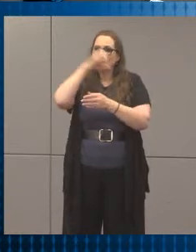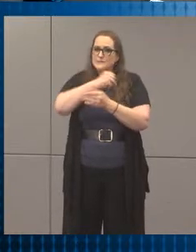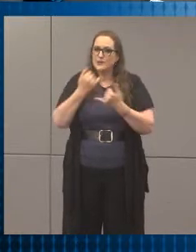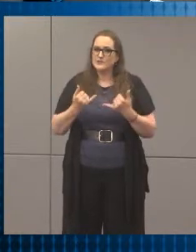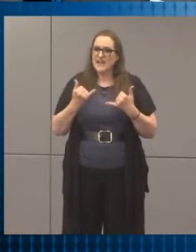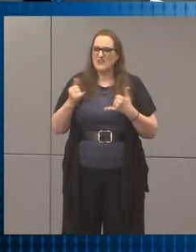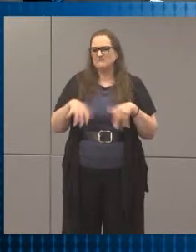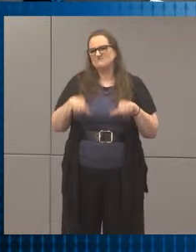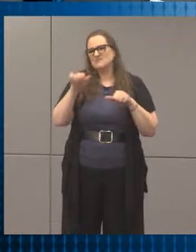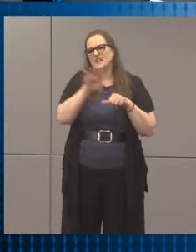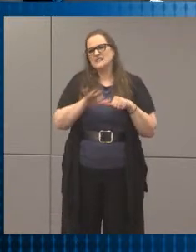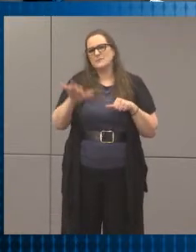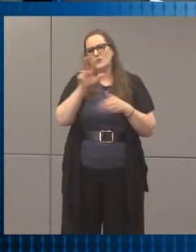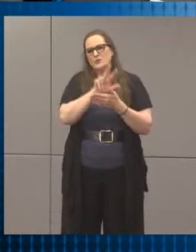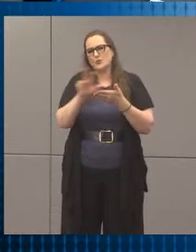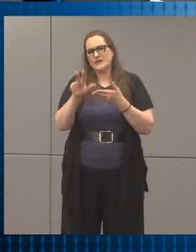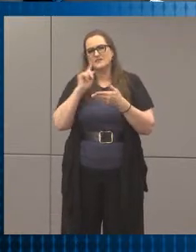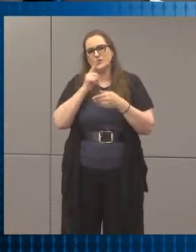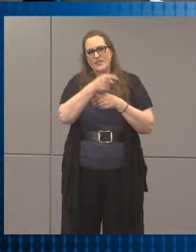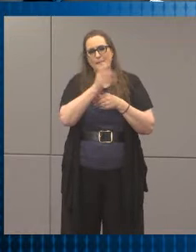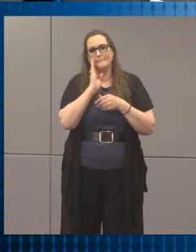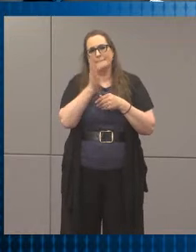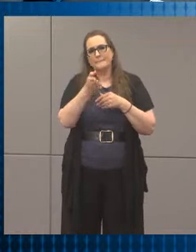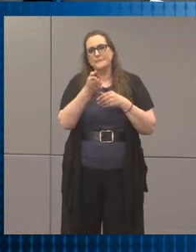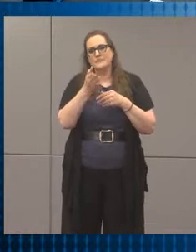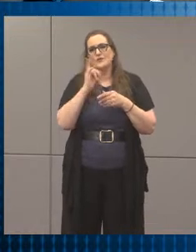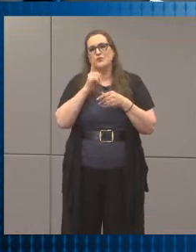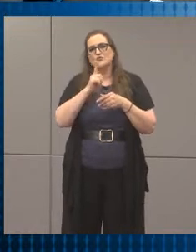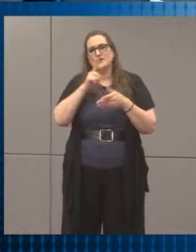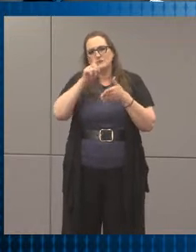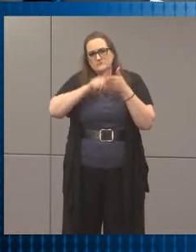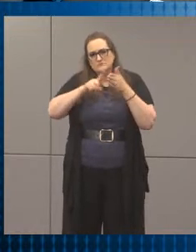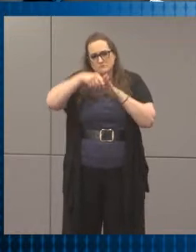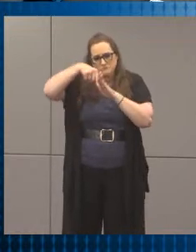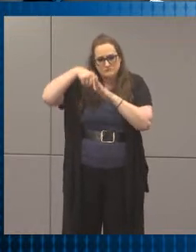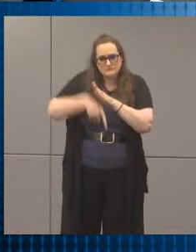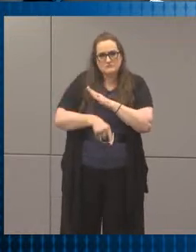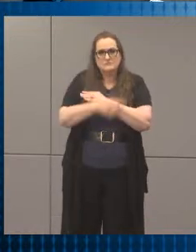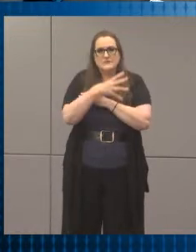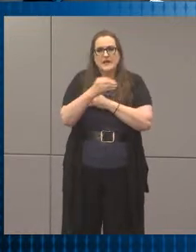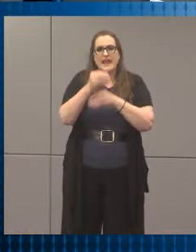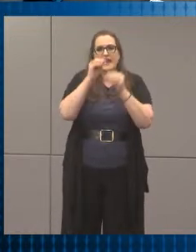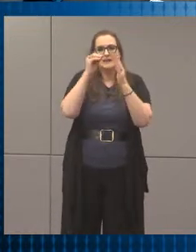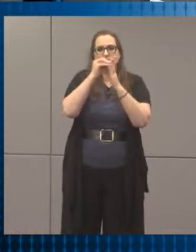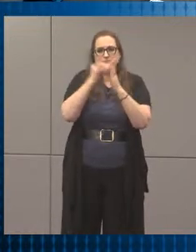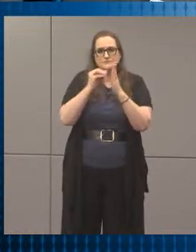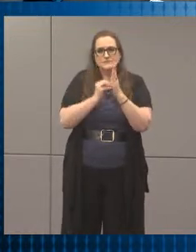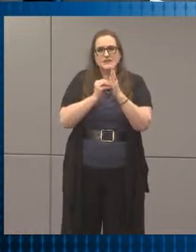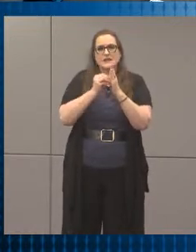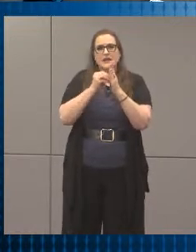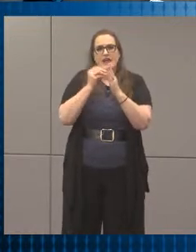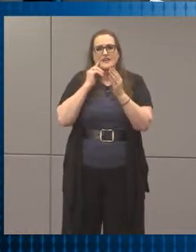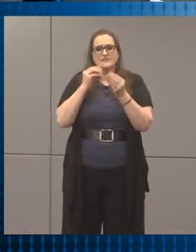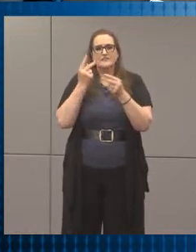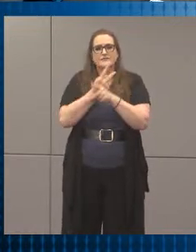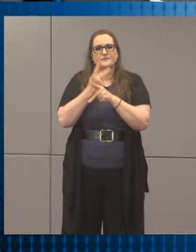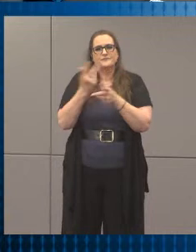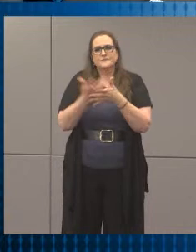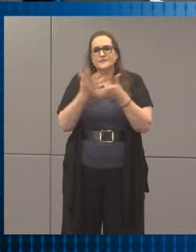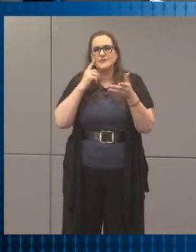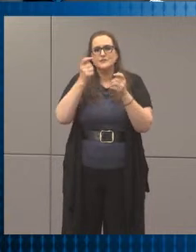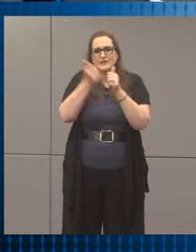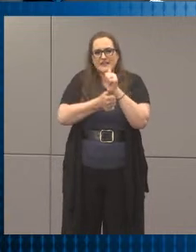takes approximately 3 weeks for them to really go into depth and itemize and quantify